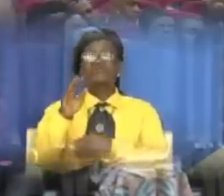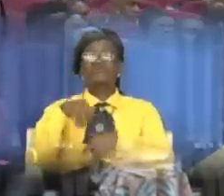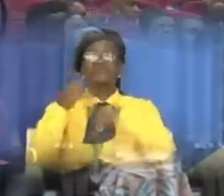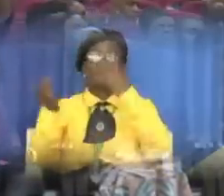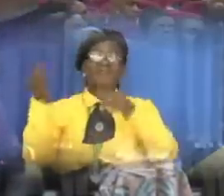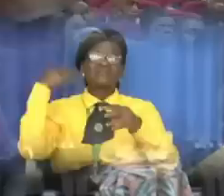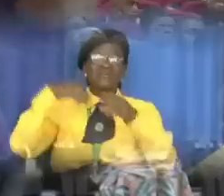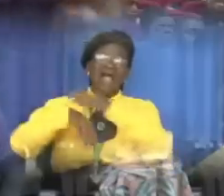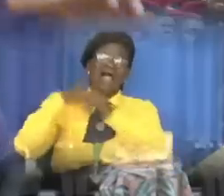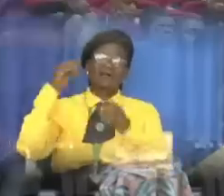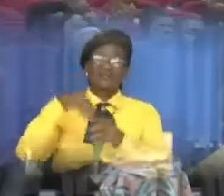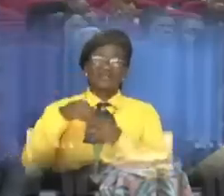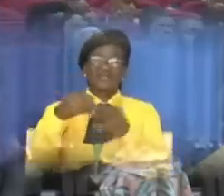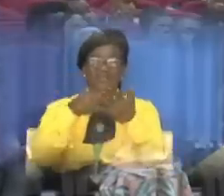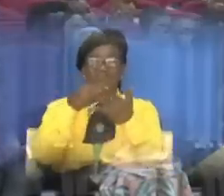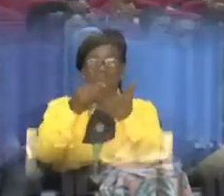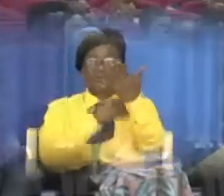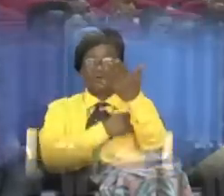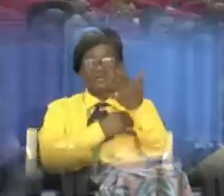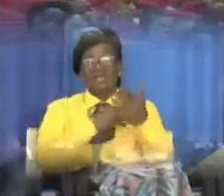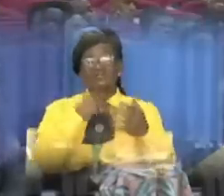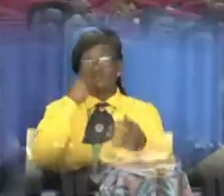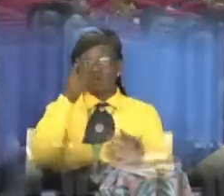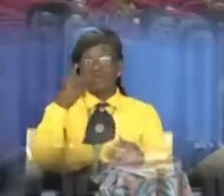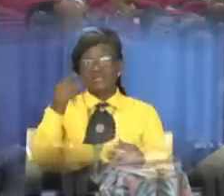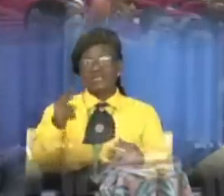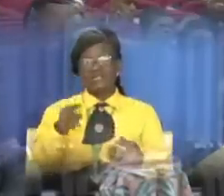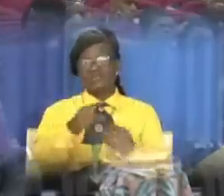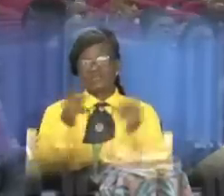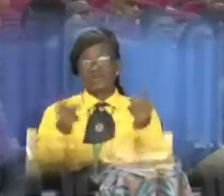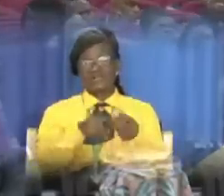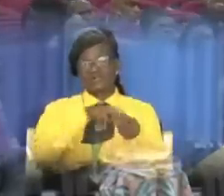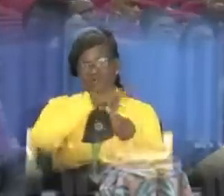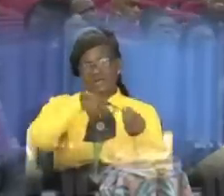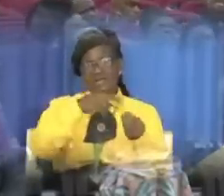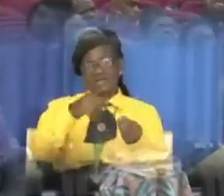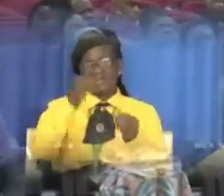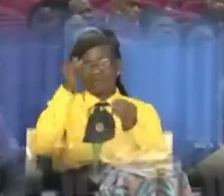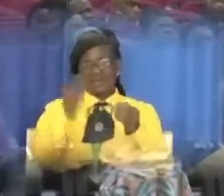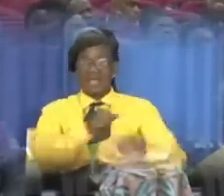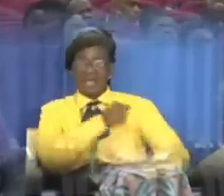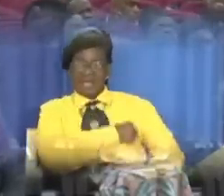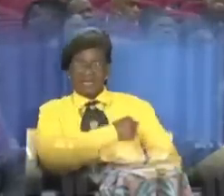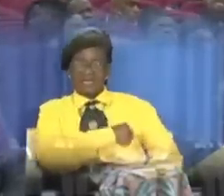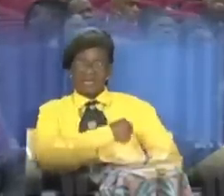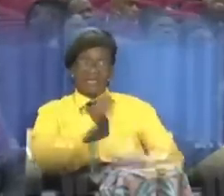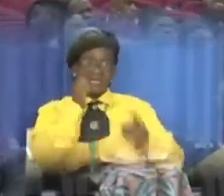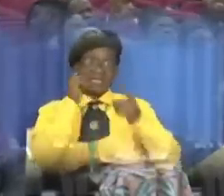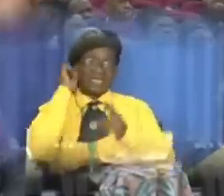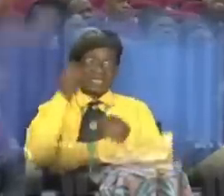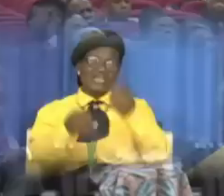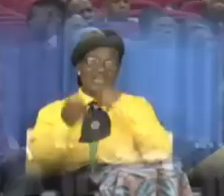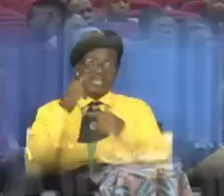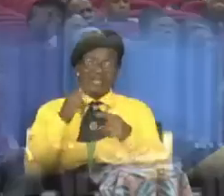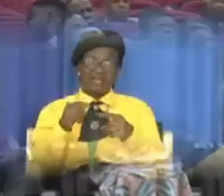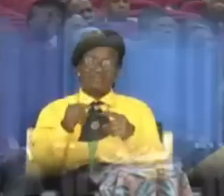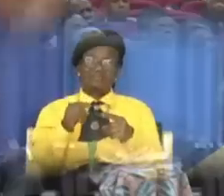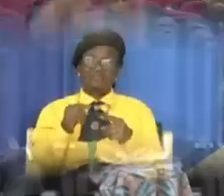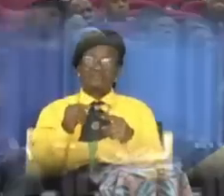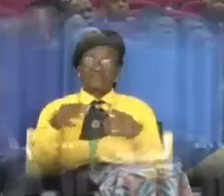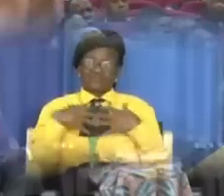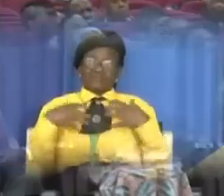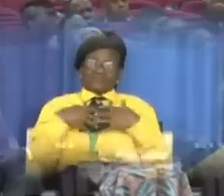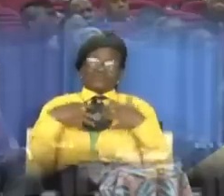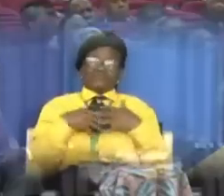and saw the place surrounded by an army. He came inside, frightened, and said, Master, what are we going to do?